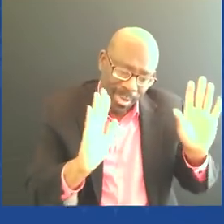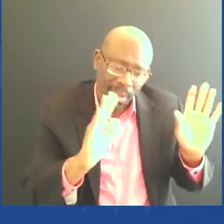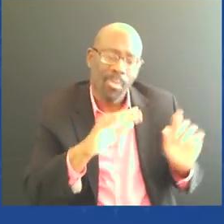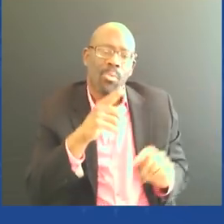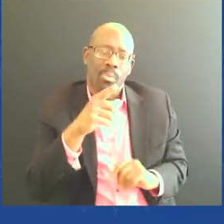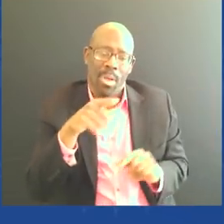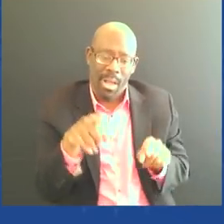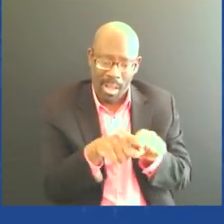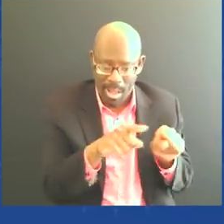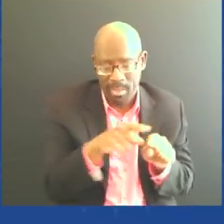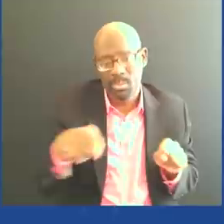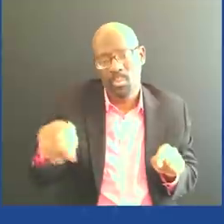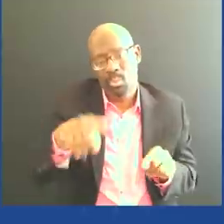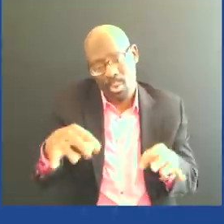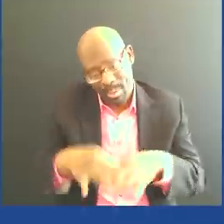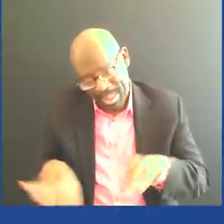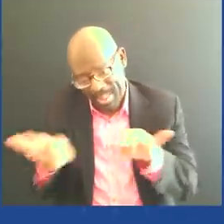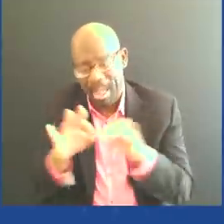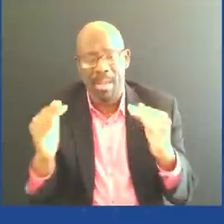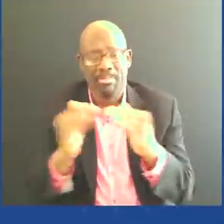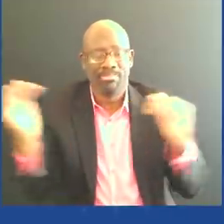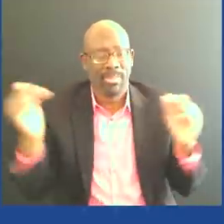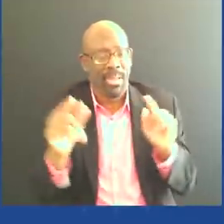this submarine.